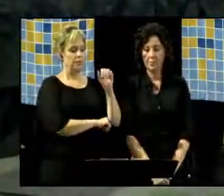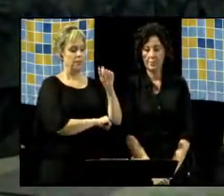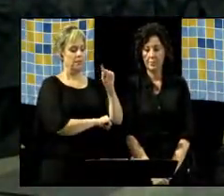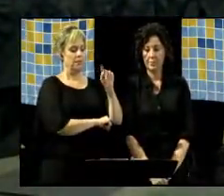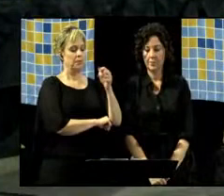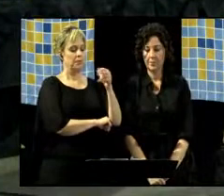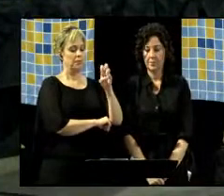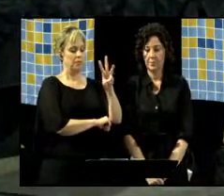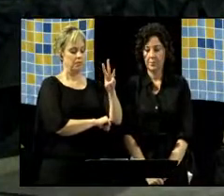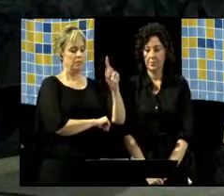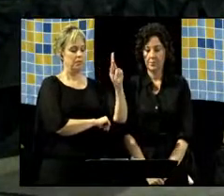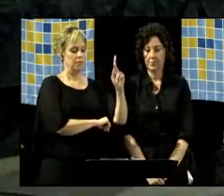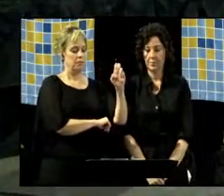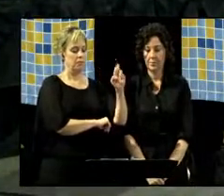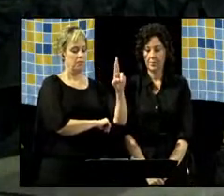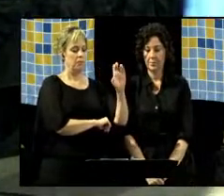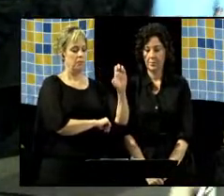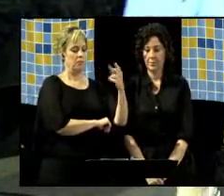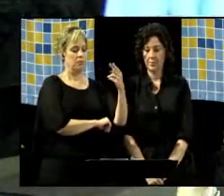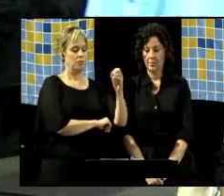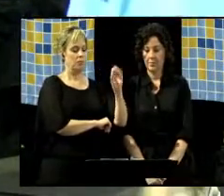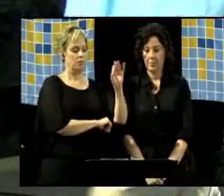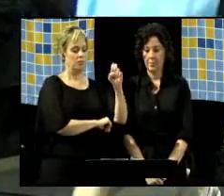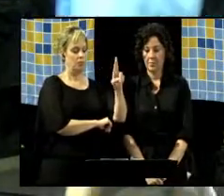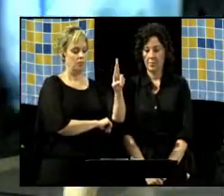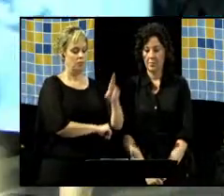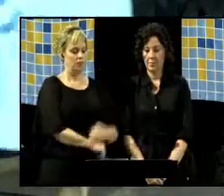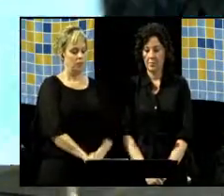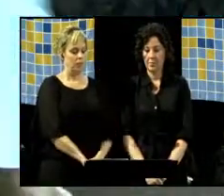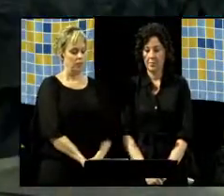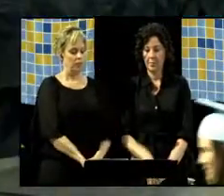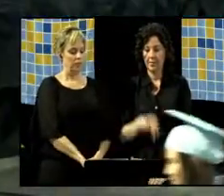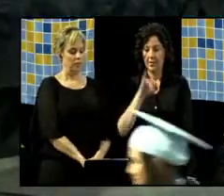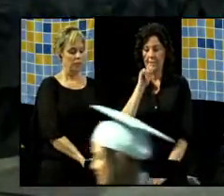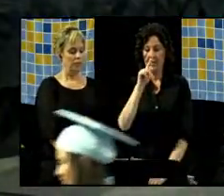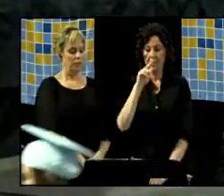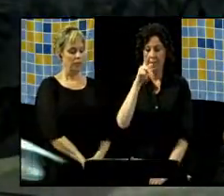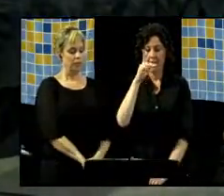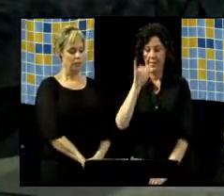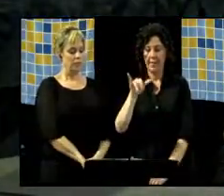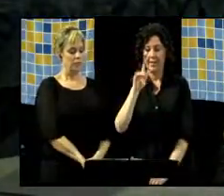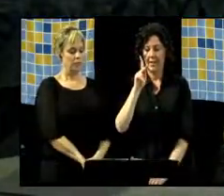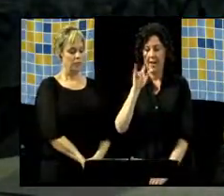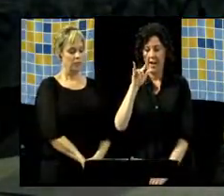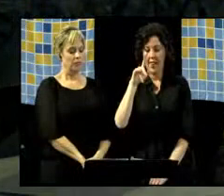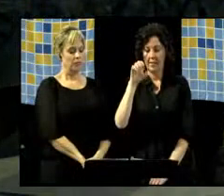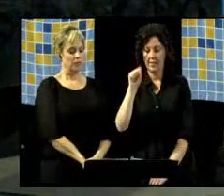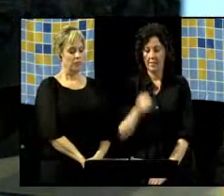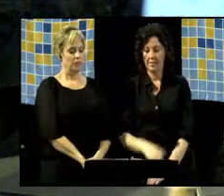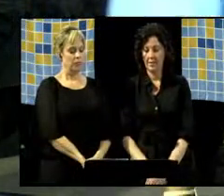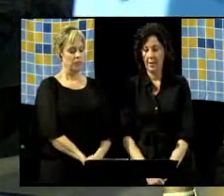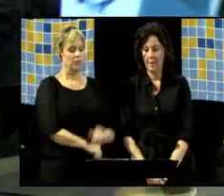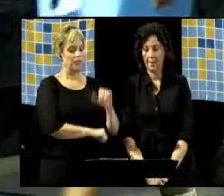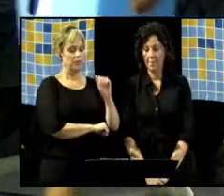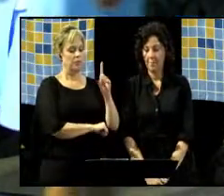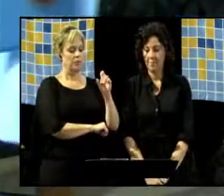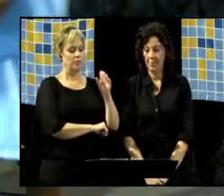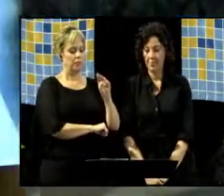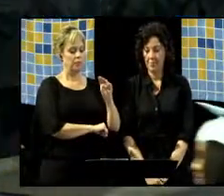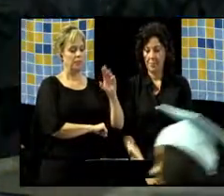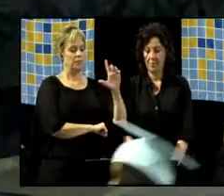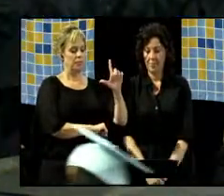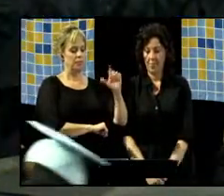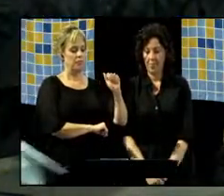Matthew Caleb Kircher. Timothy Jerome Kyles. Adam Mubarak